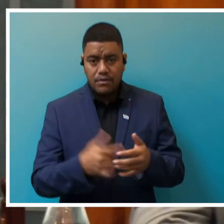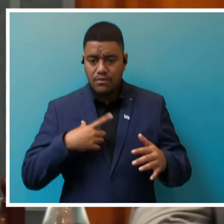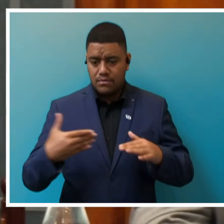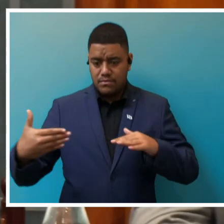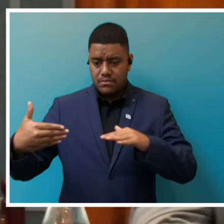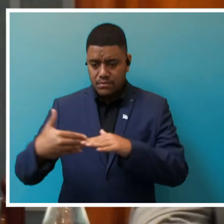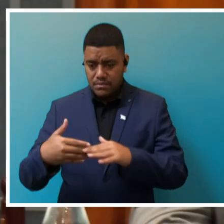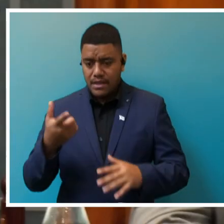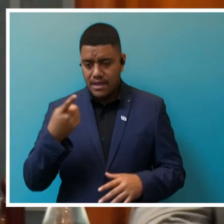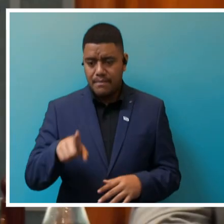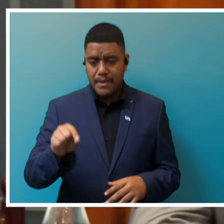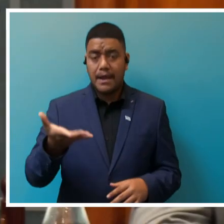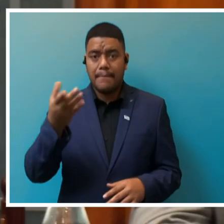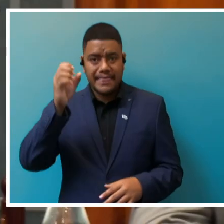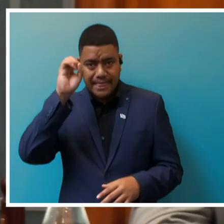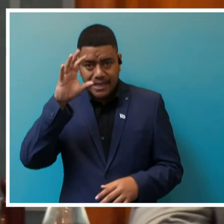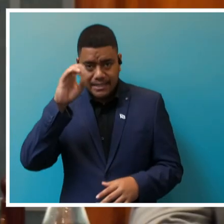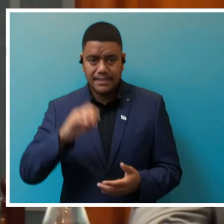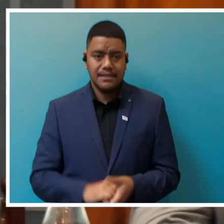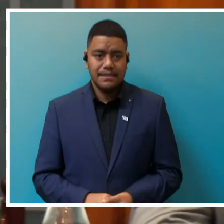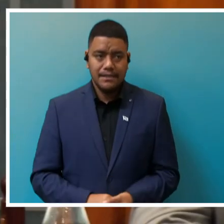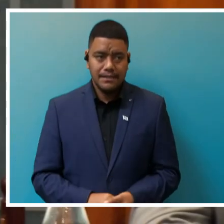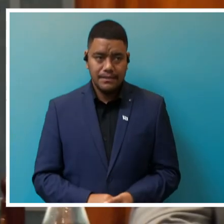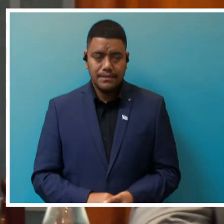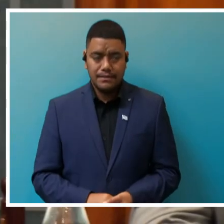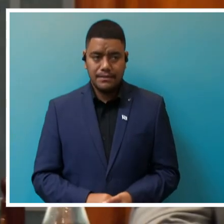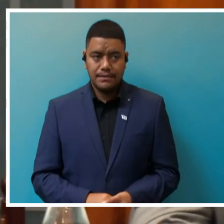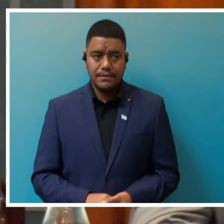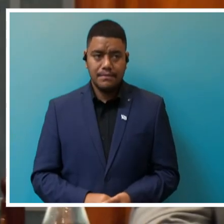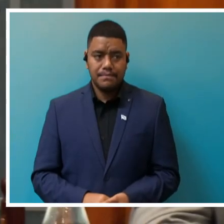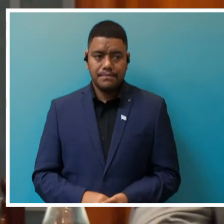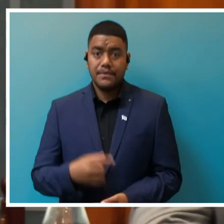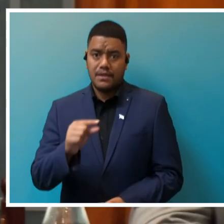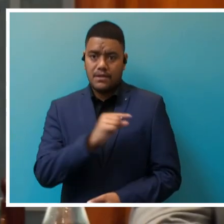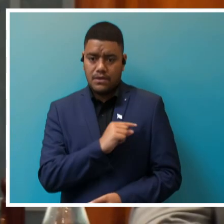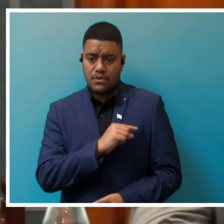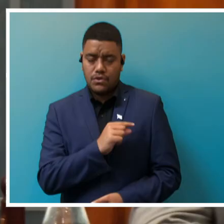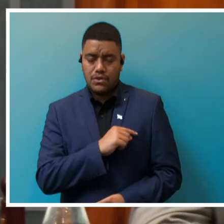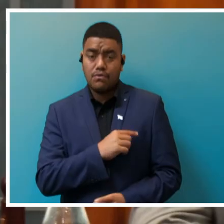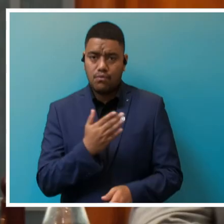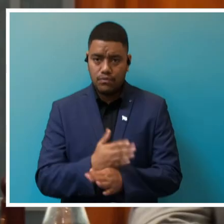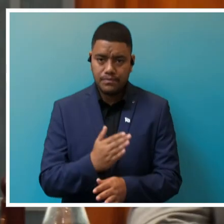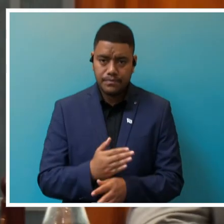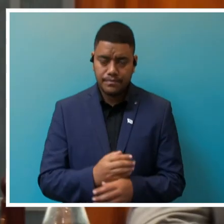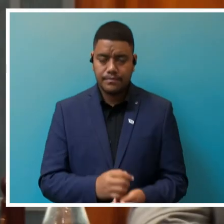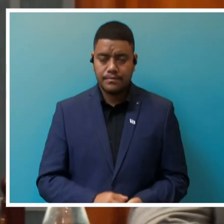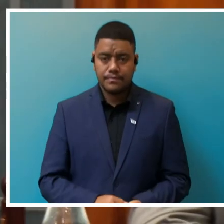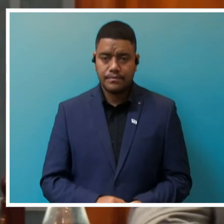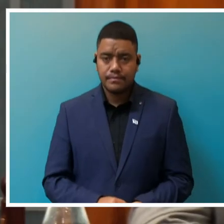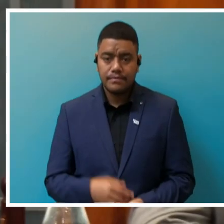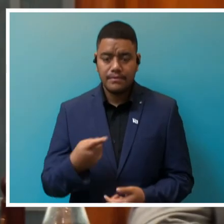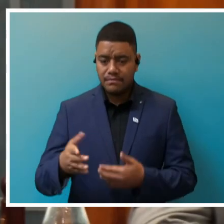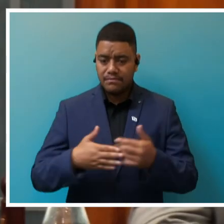attacks, internal parasite infections, poor quality pasture, and unsustainable management